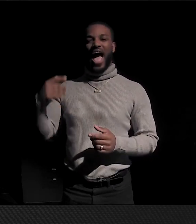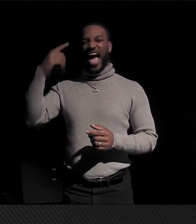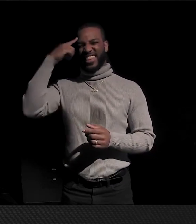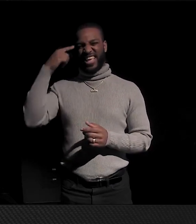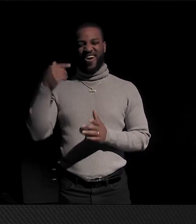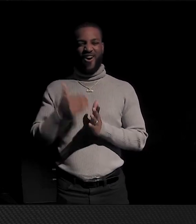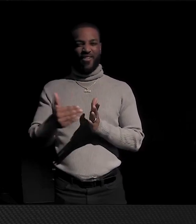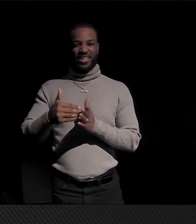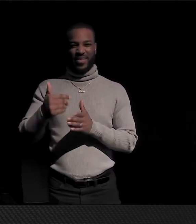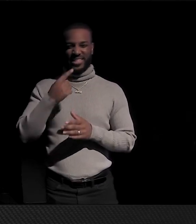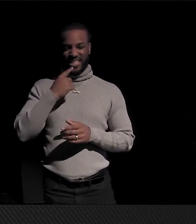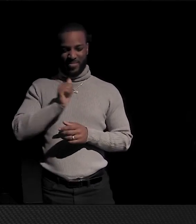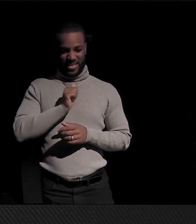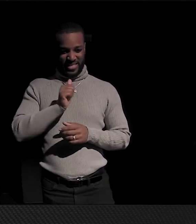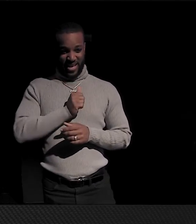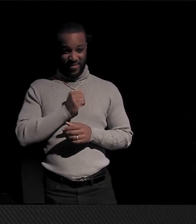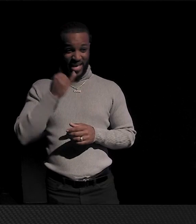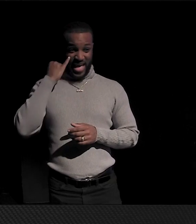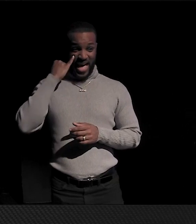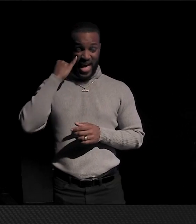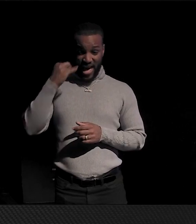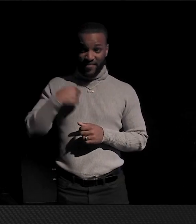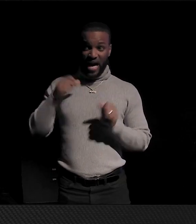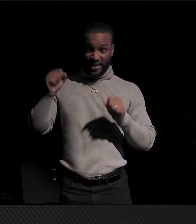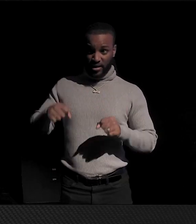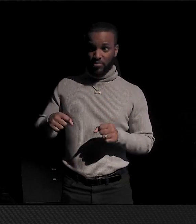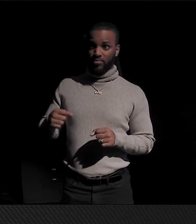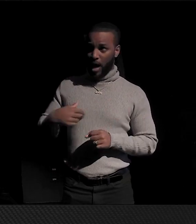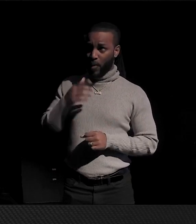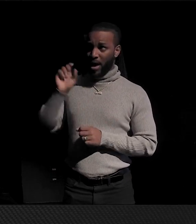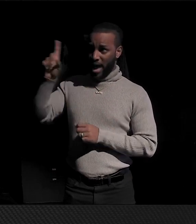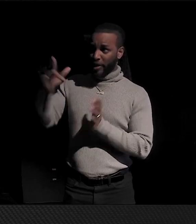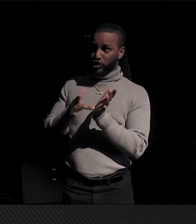oftentimes say to myself, if I had a way to do that, I would too.